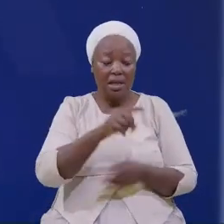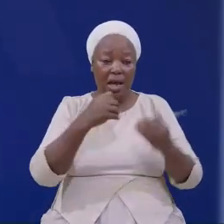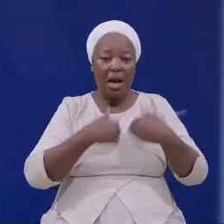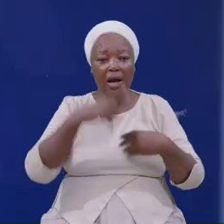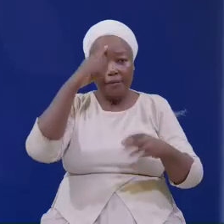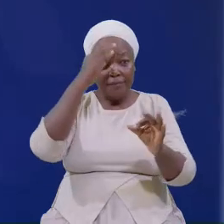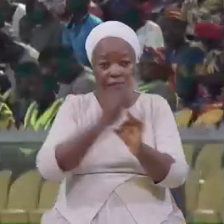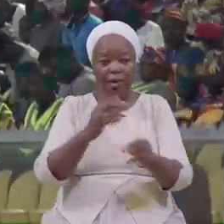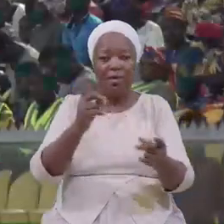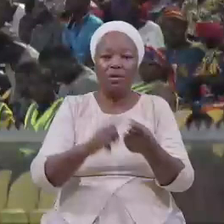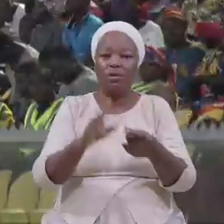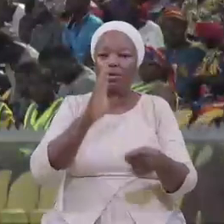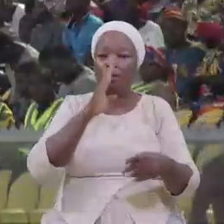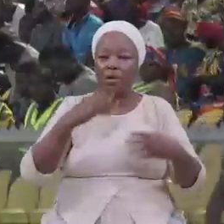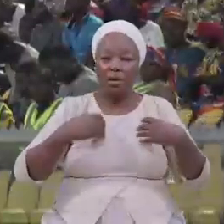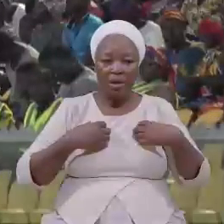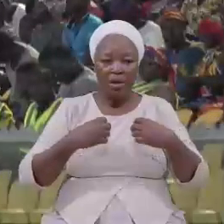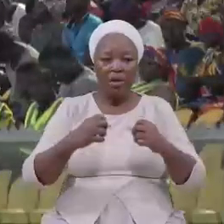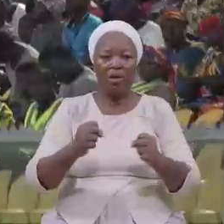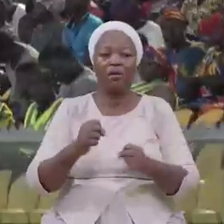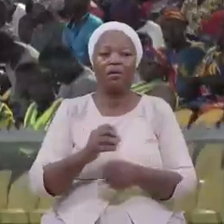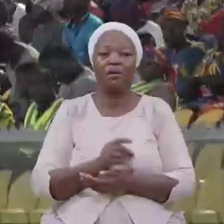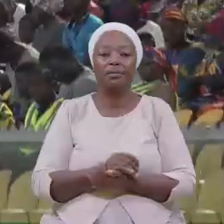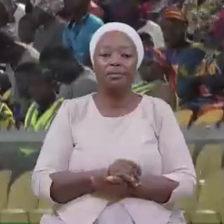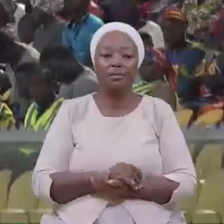be healed.